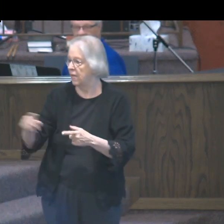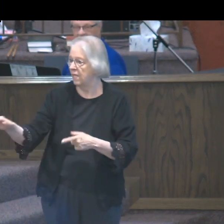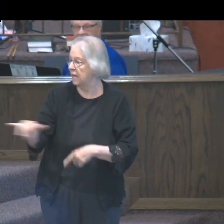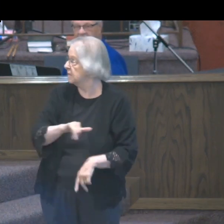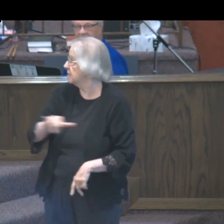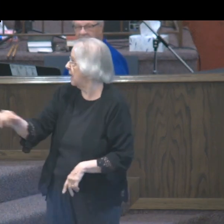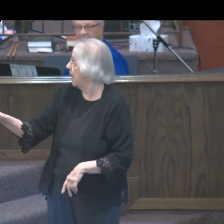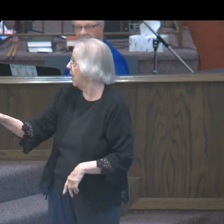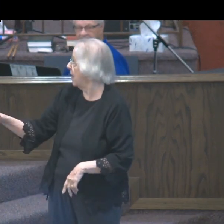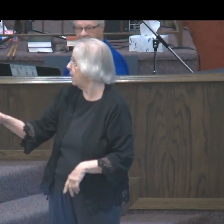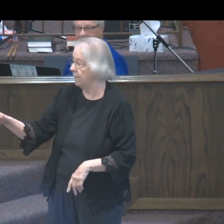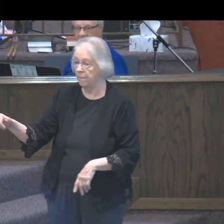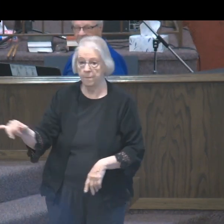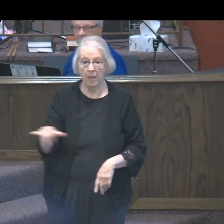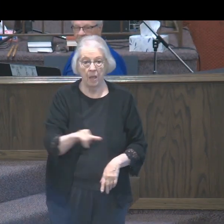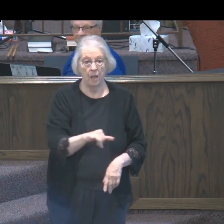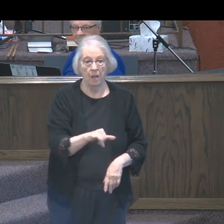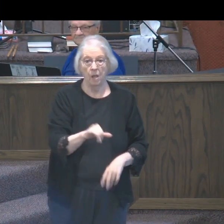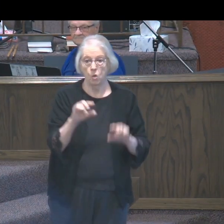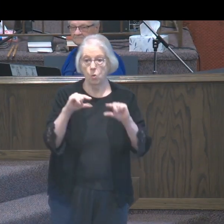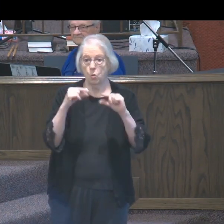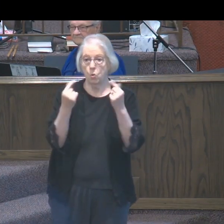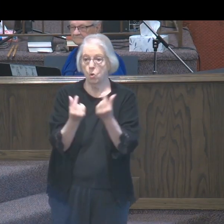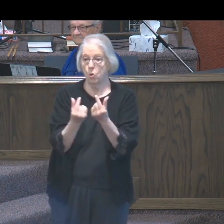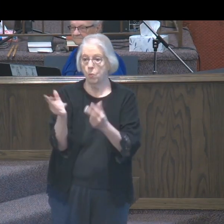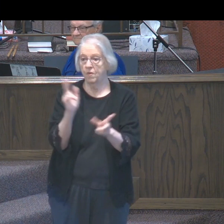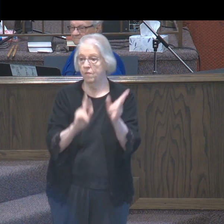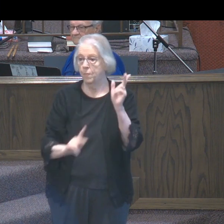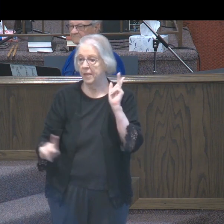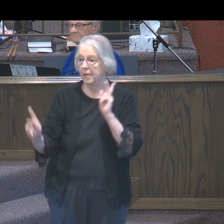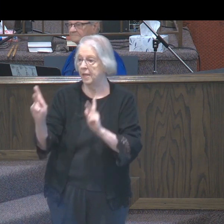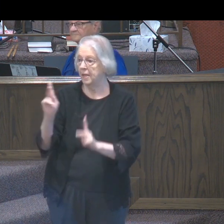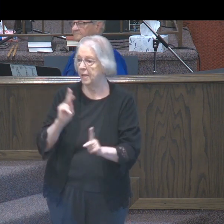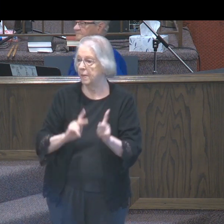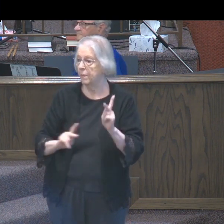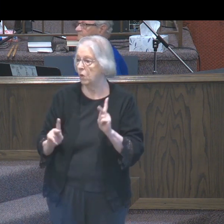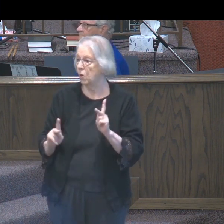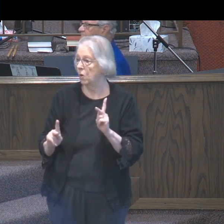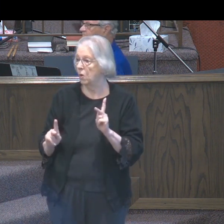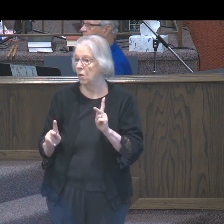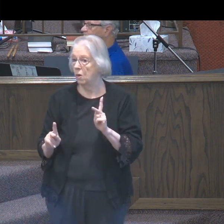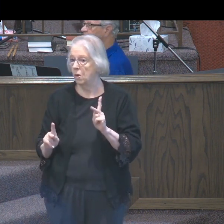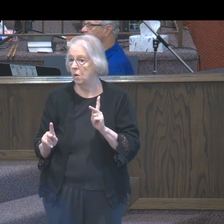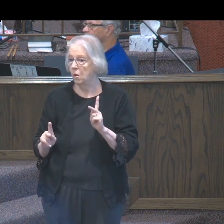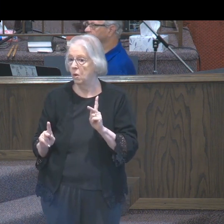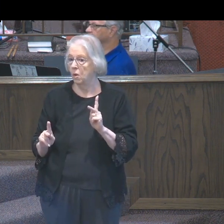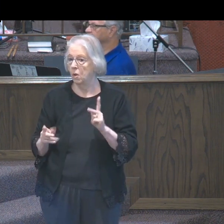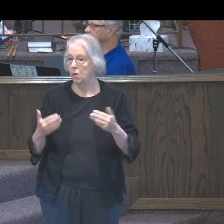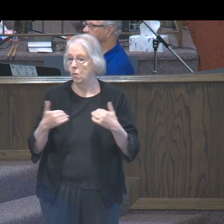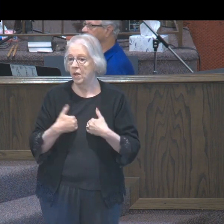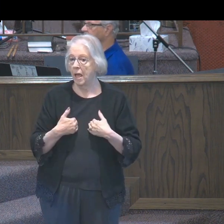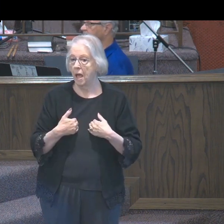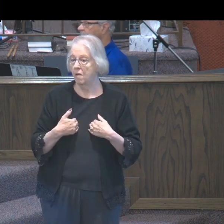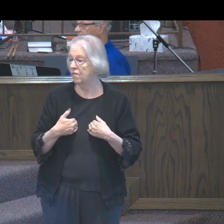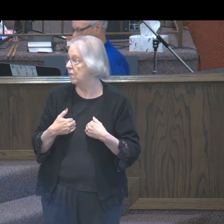date on that yet? So we have a line of trees on Hub Drive out here. It's about 25 trees